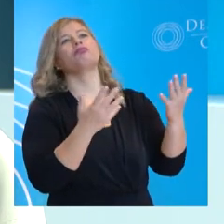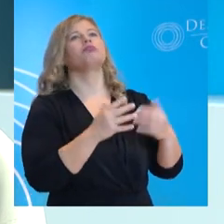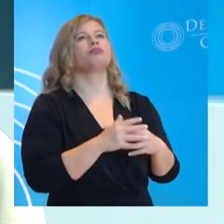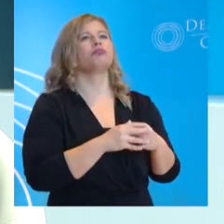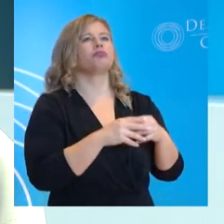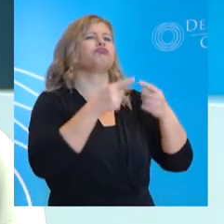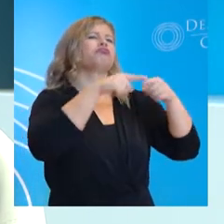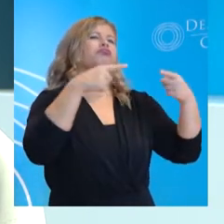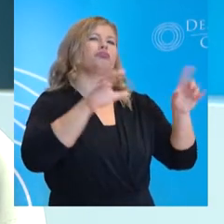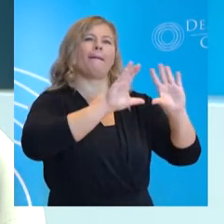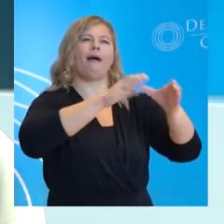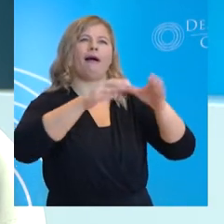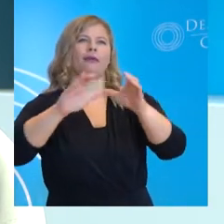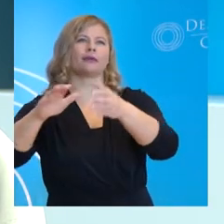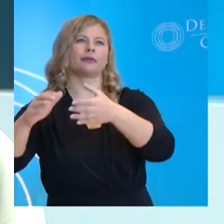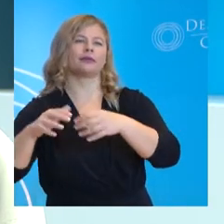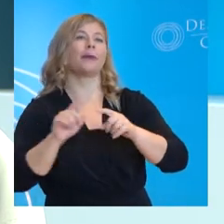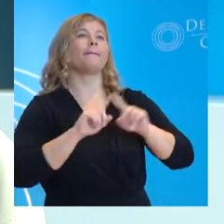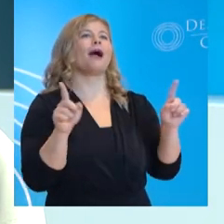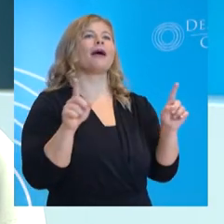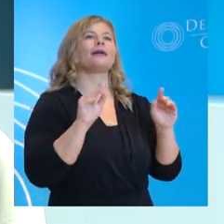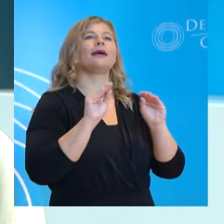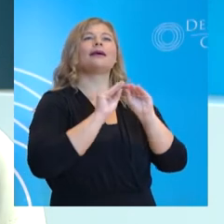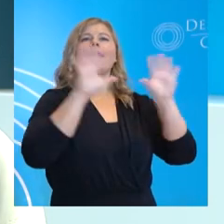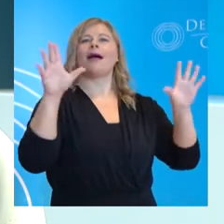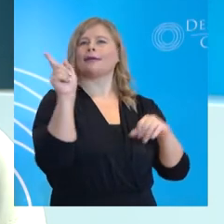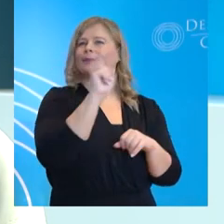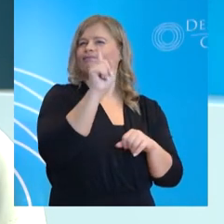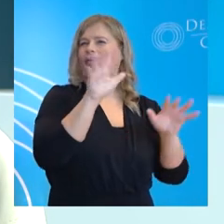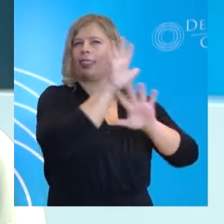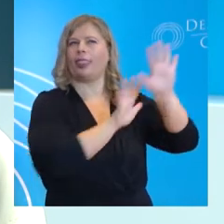But it's not so clear what the position will be on